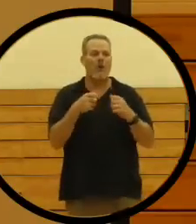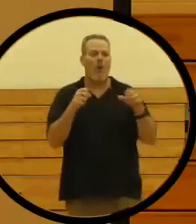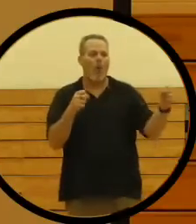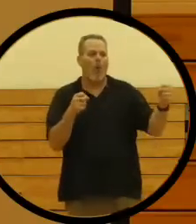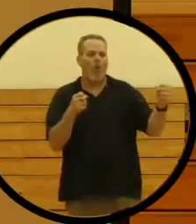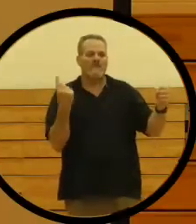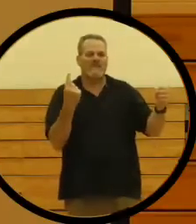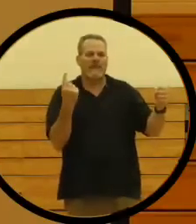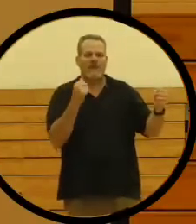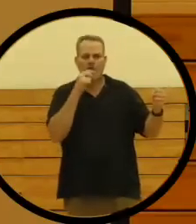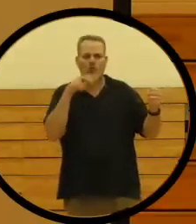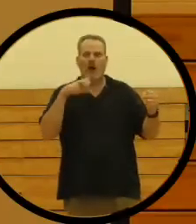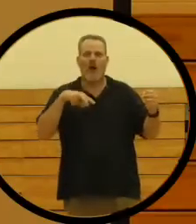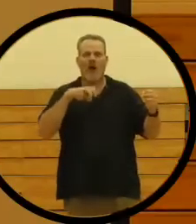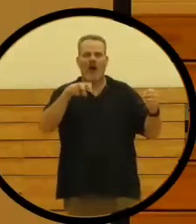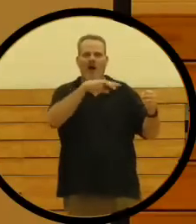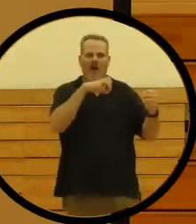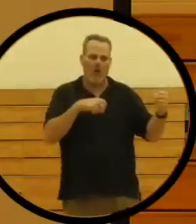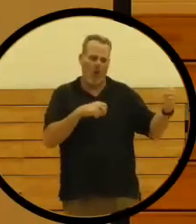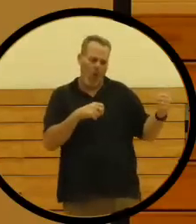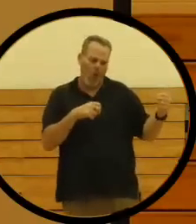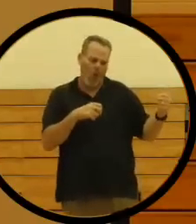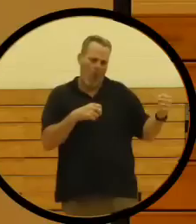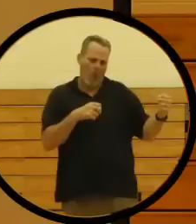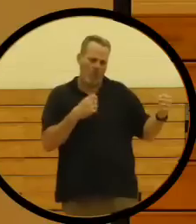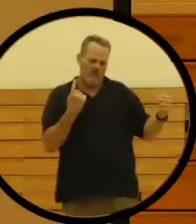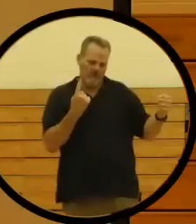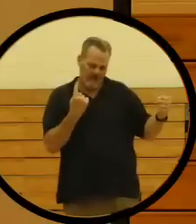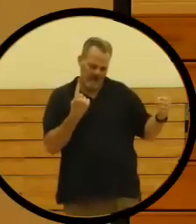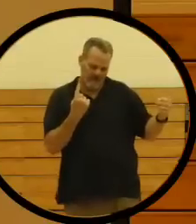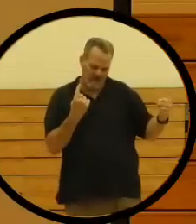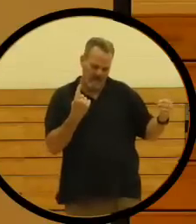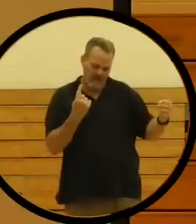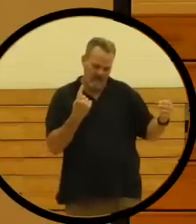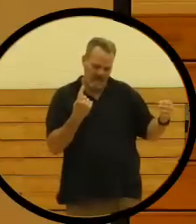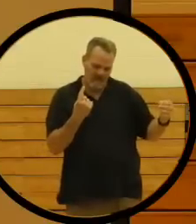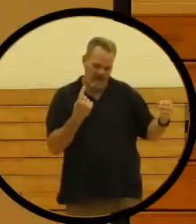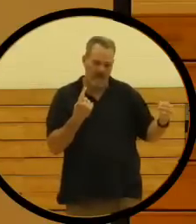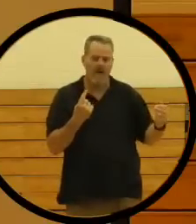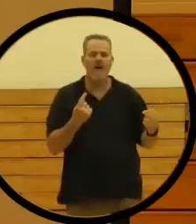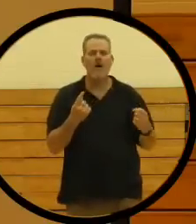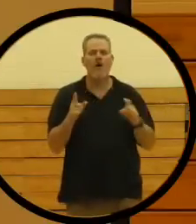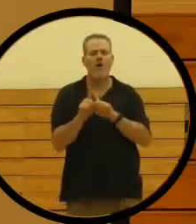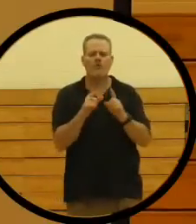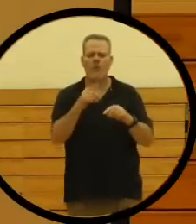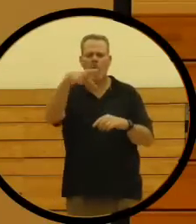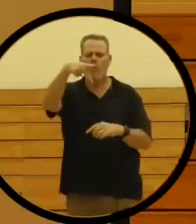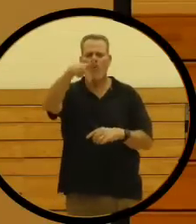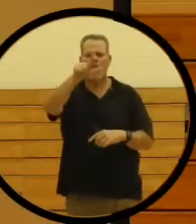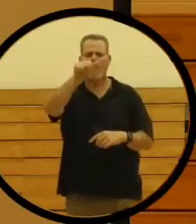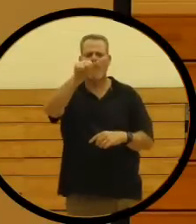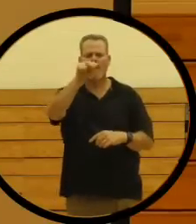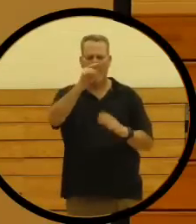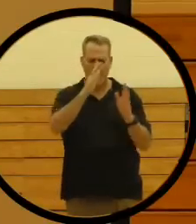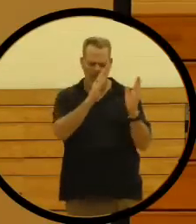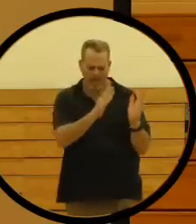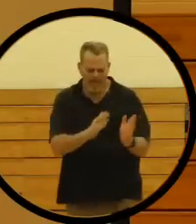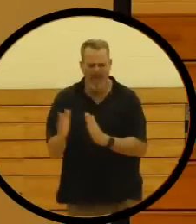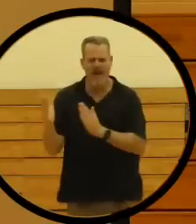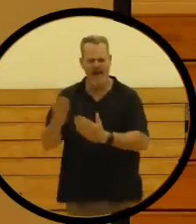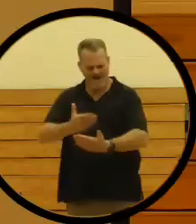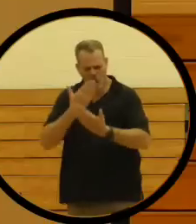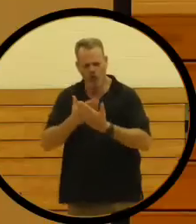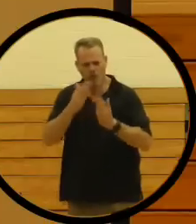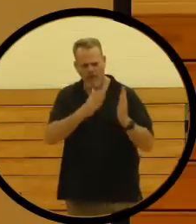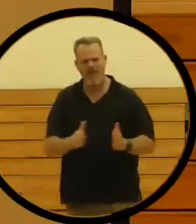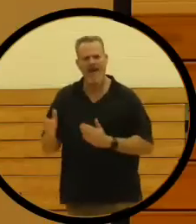you don't get bounced along the floor. And have a good plan, right? And so a plan